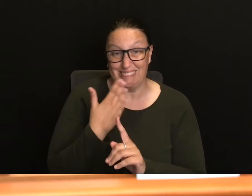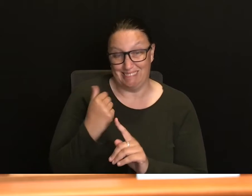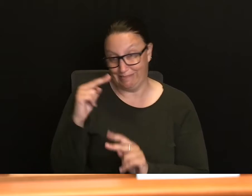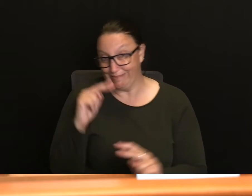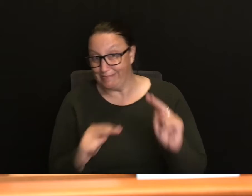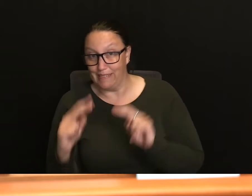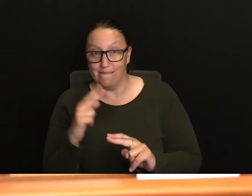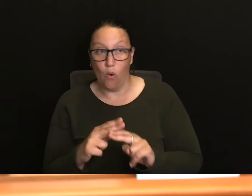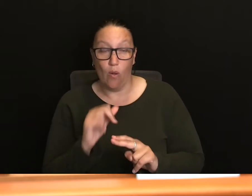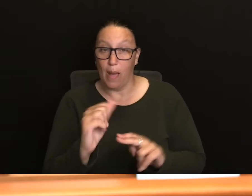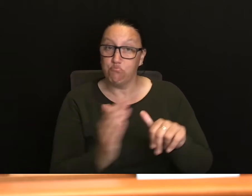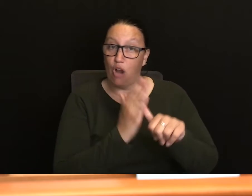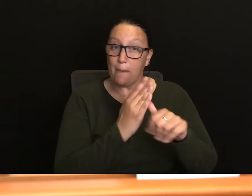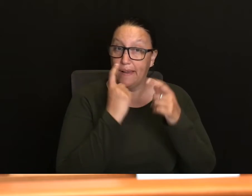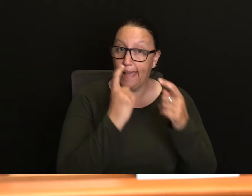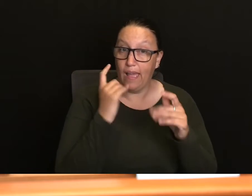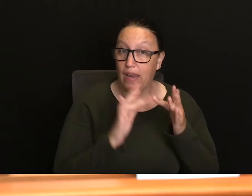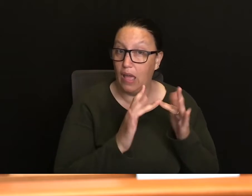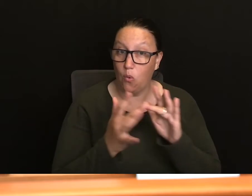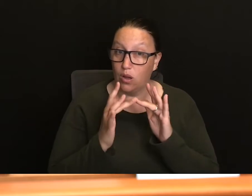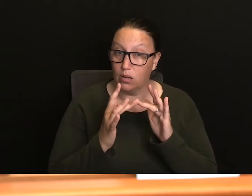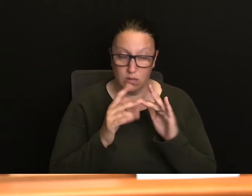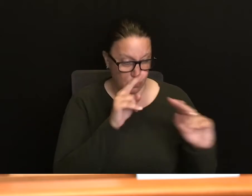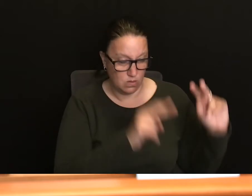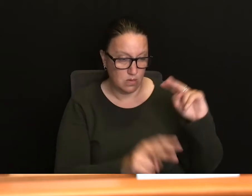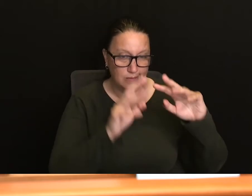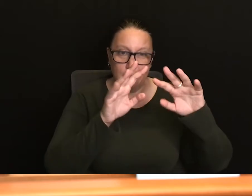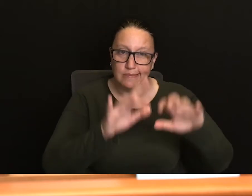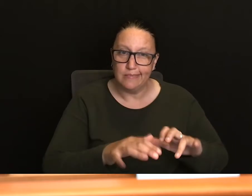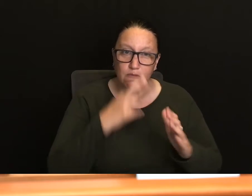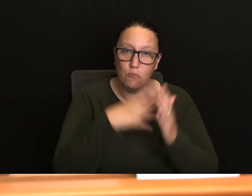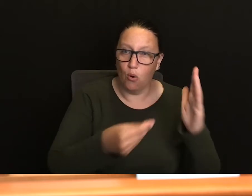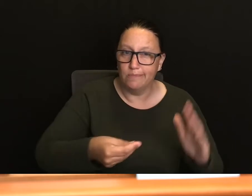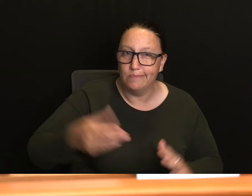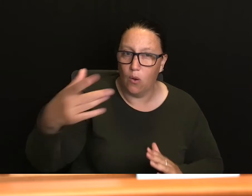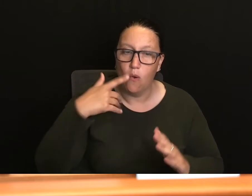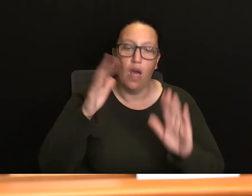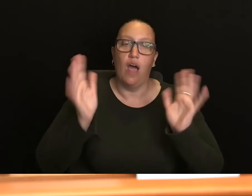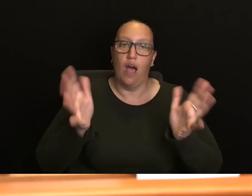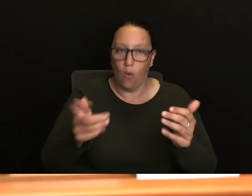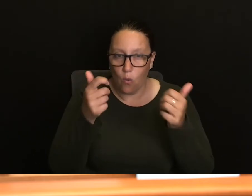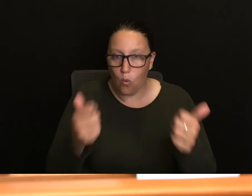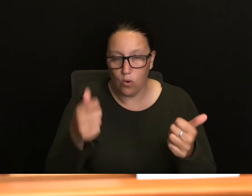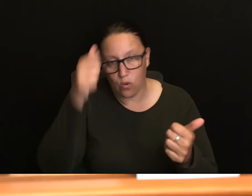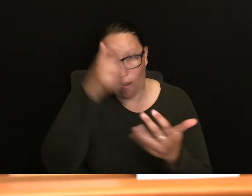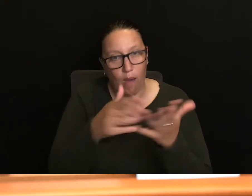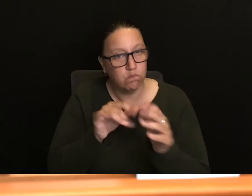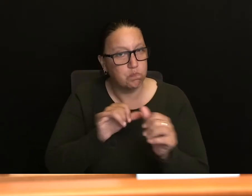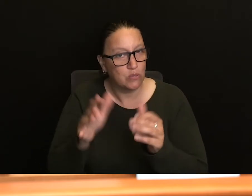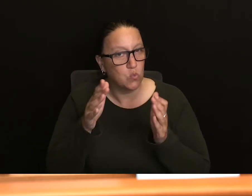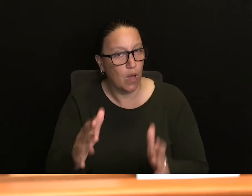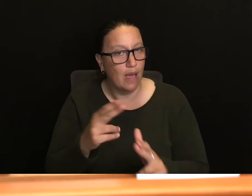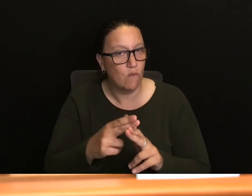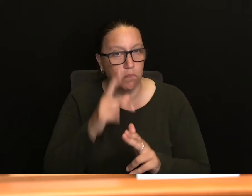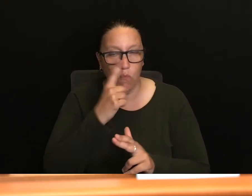PHN InReach initiative, will help provide insights and into effective service delivery models for aged care residents